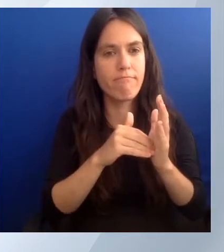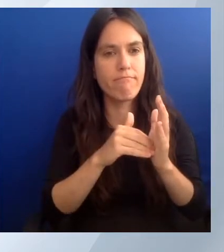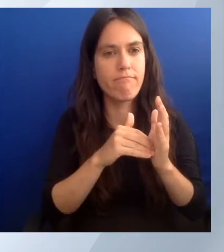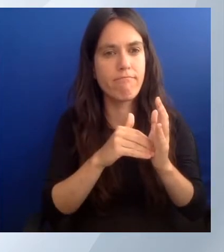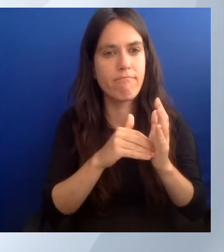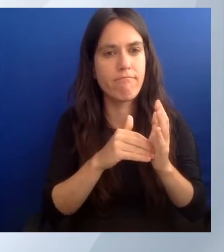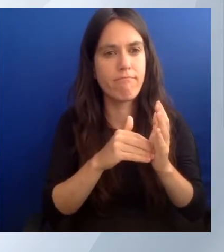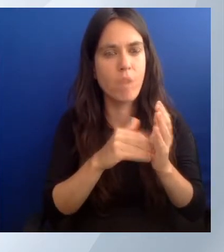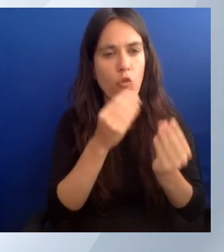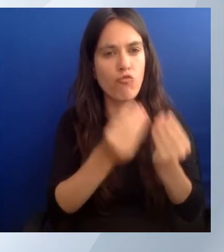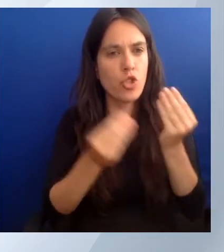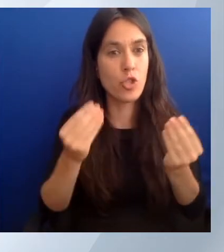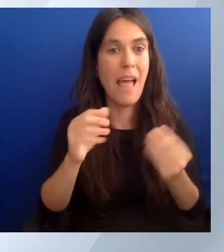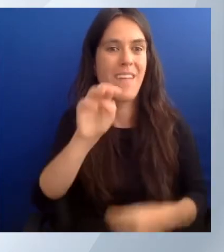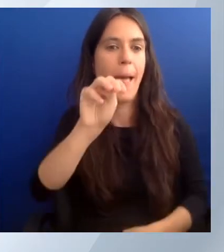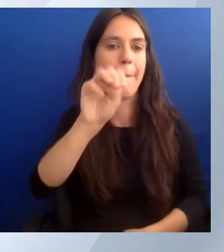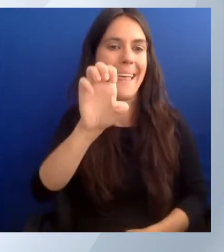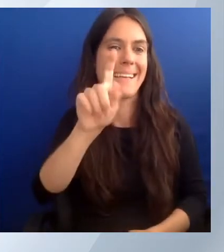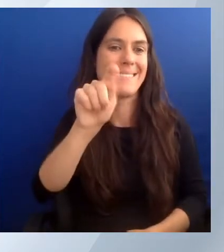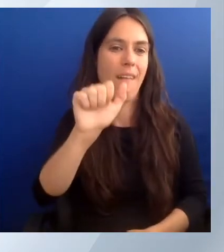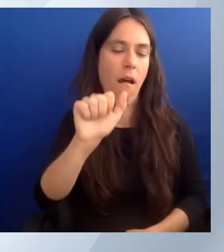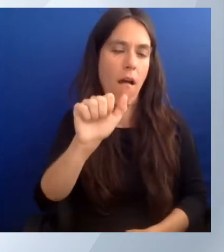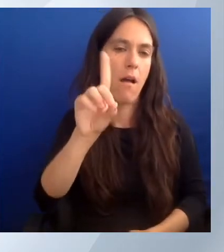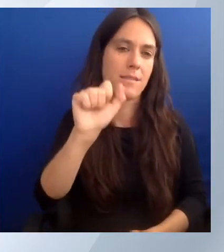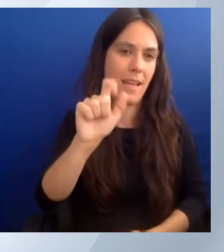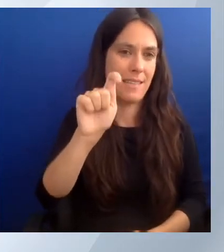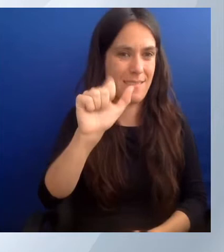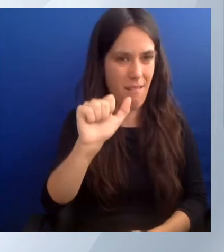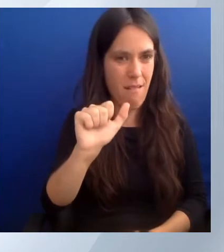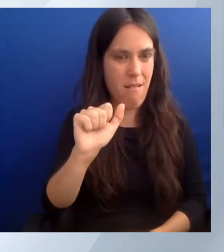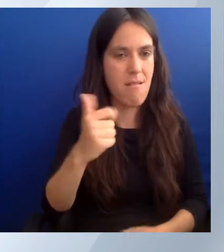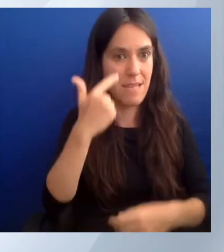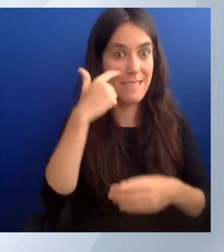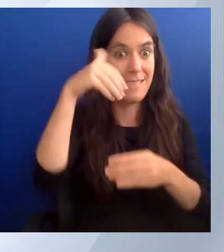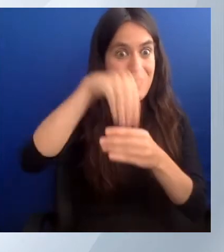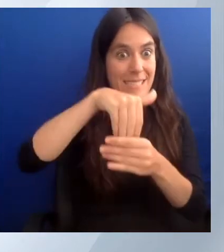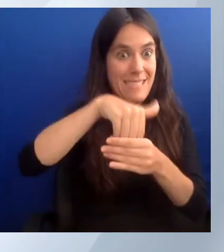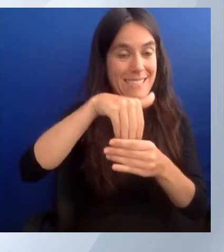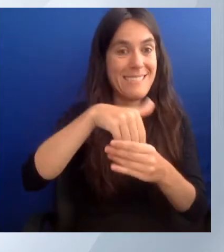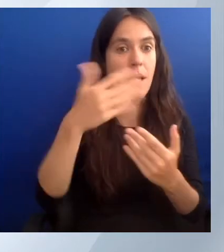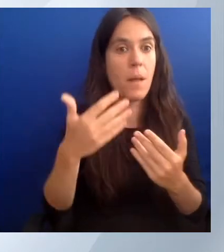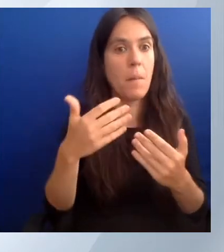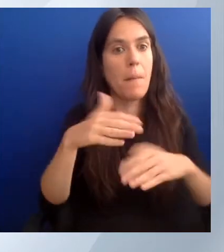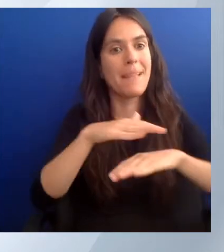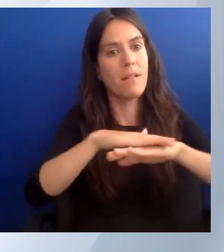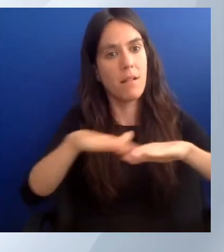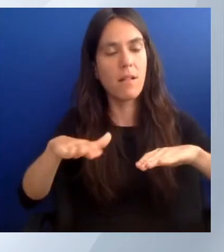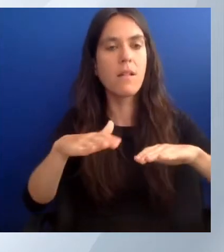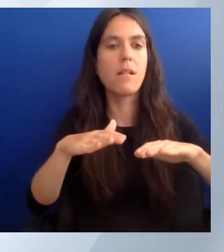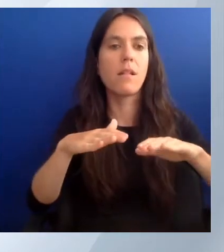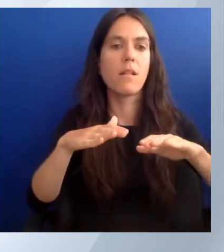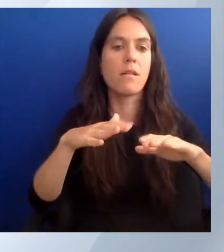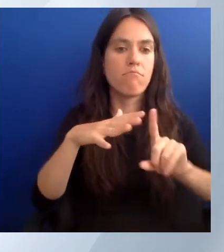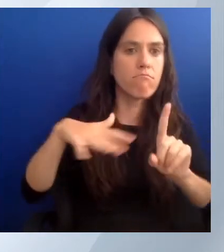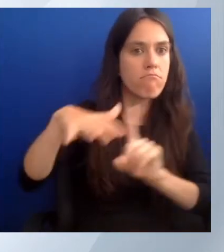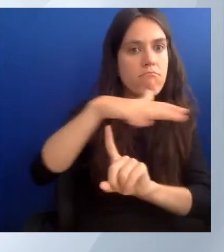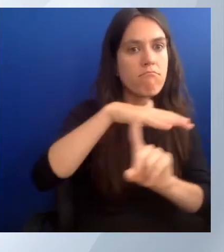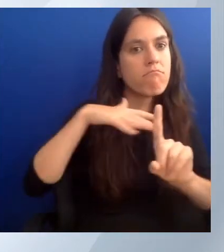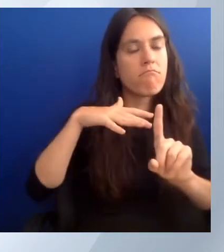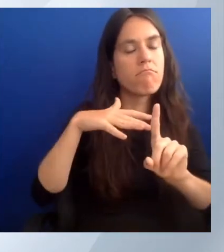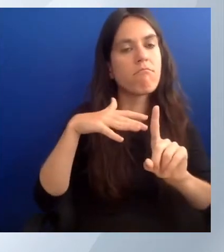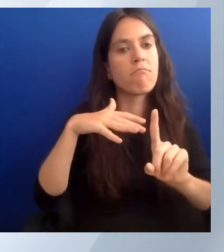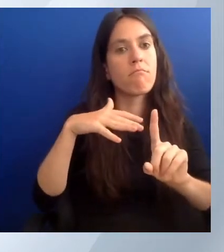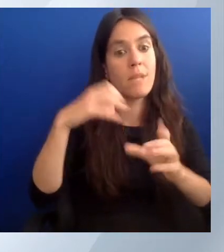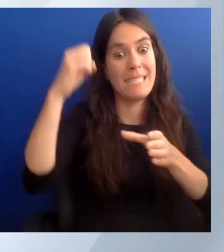metadata for the resources that you create inside Azure. They may be compliancy things in your region that you have to store